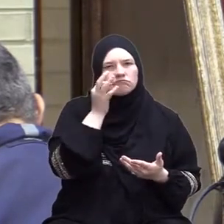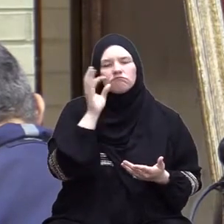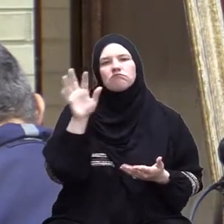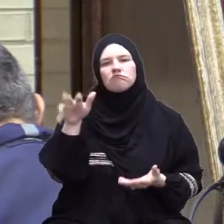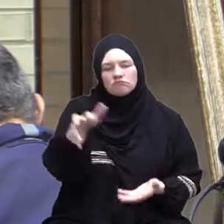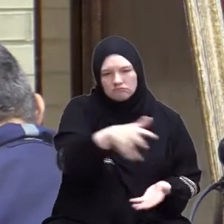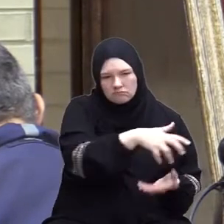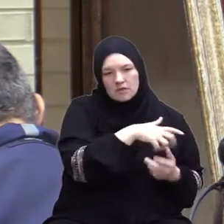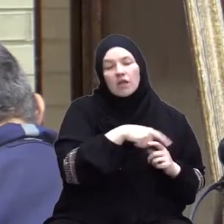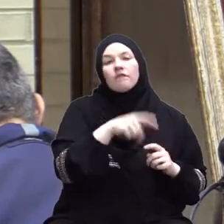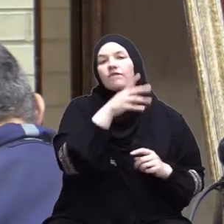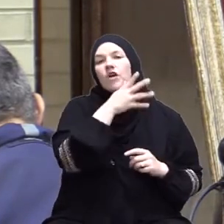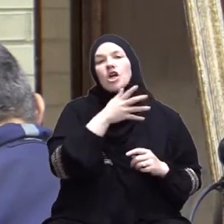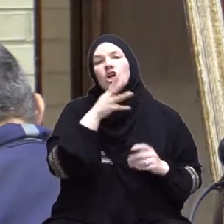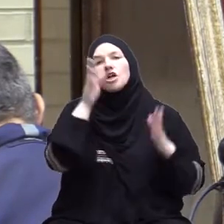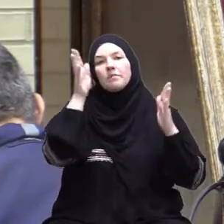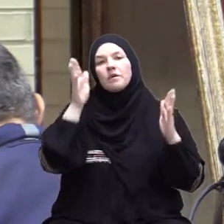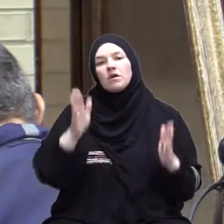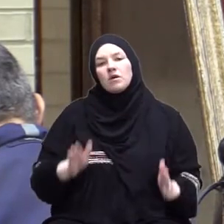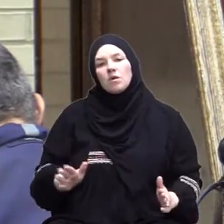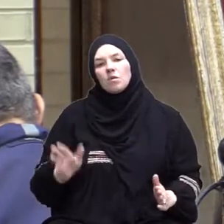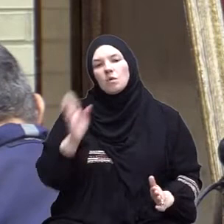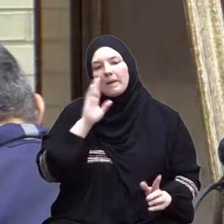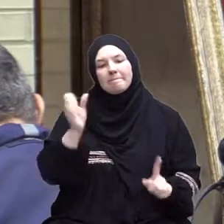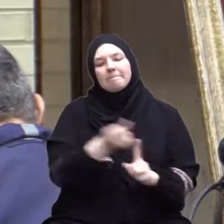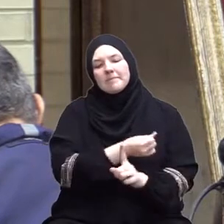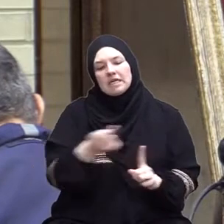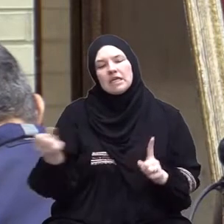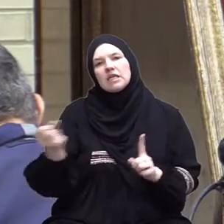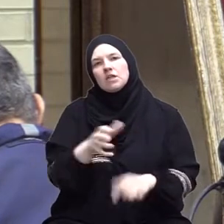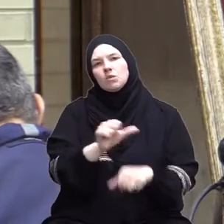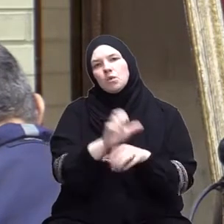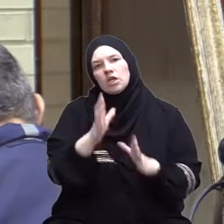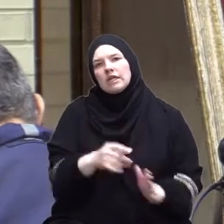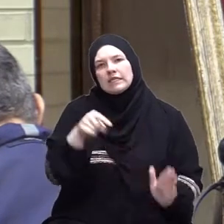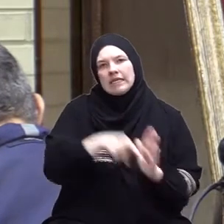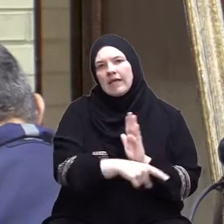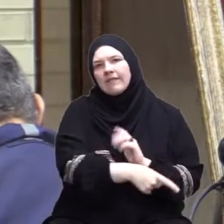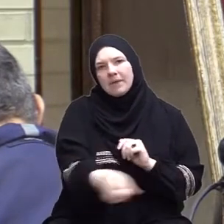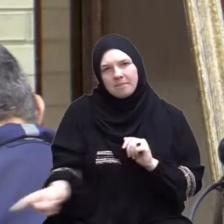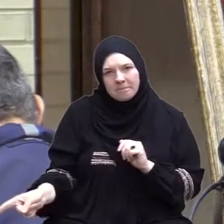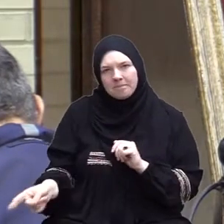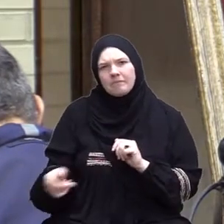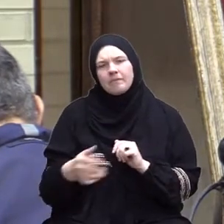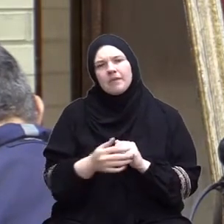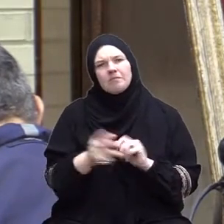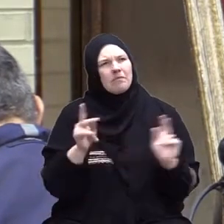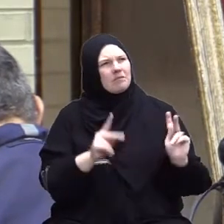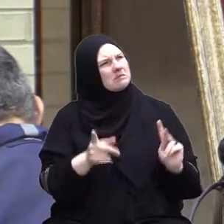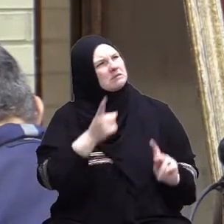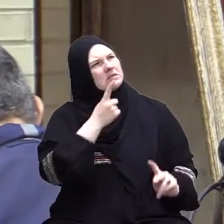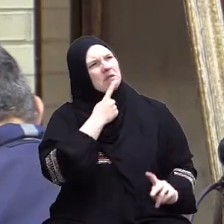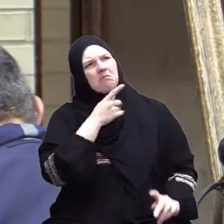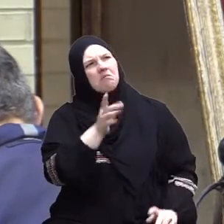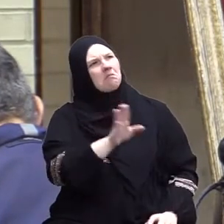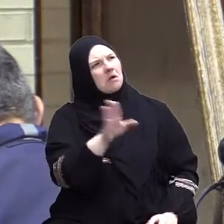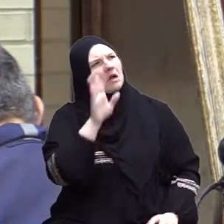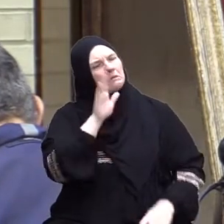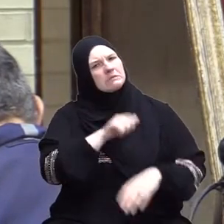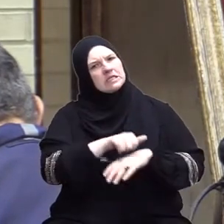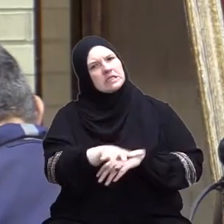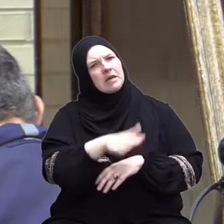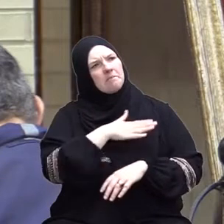and the farmers would beat his workers and kill them? Then he said, I would send